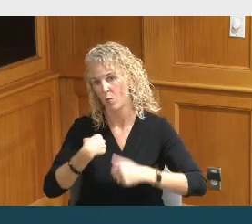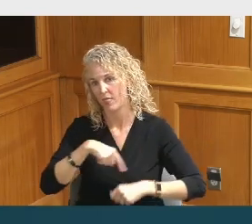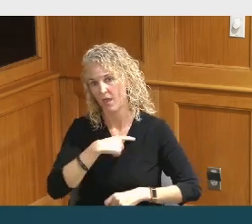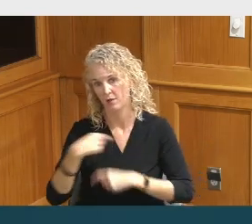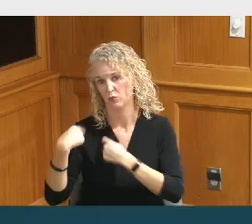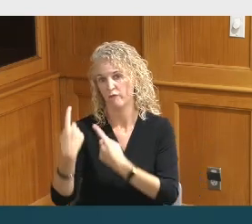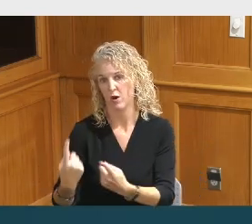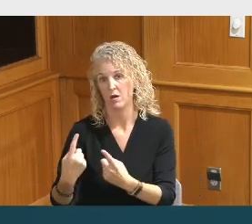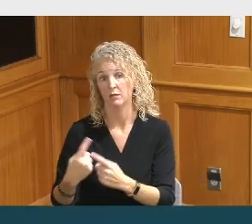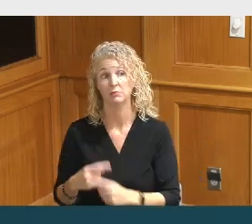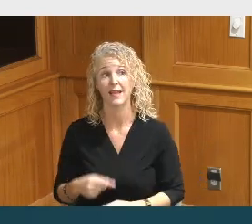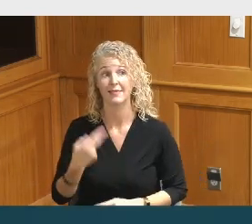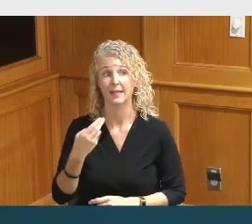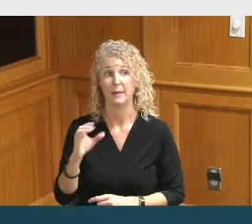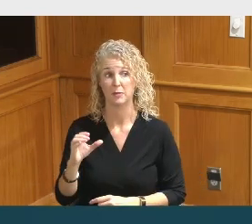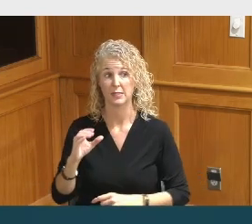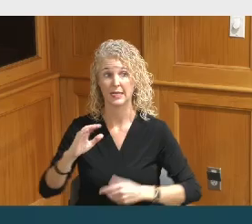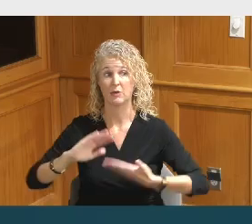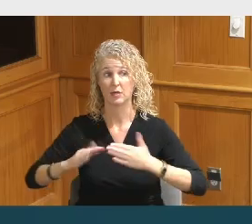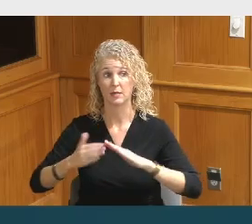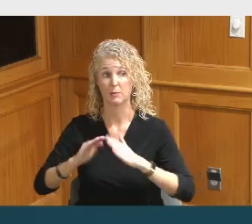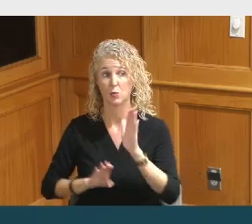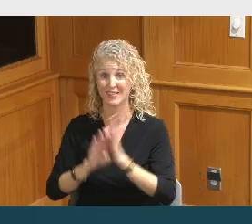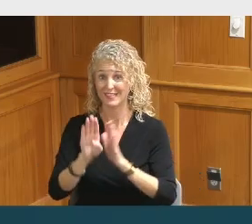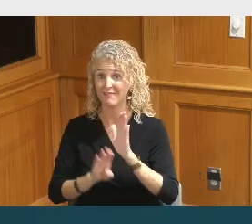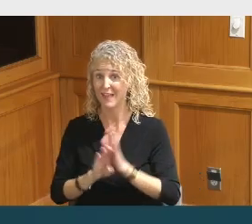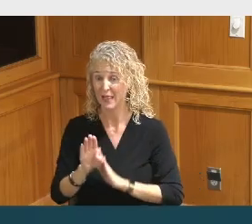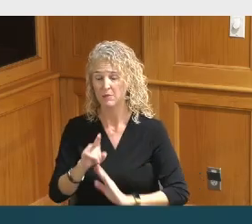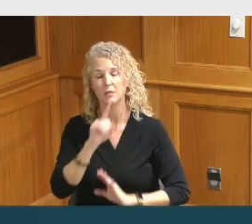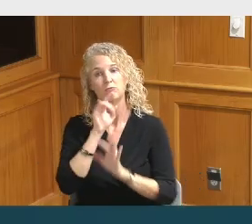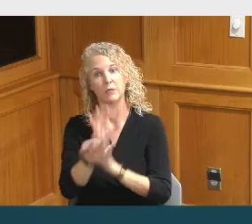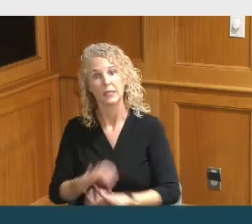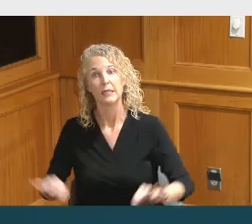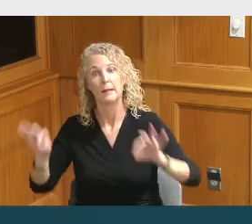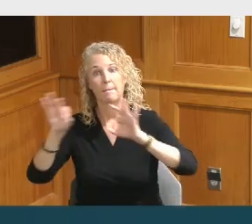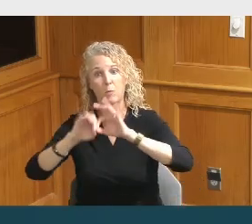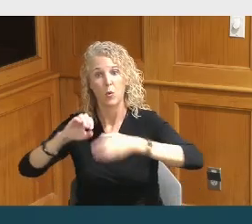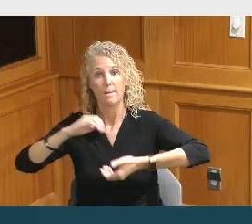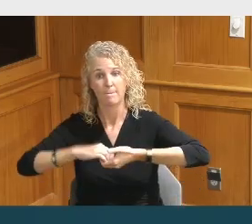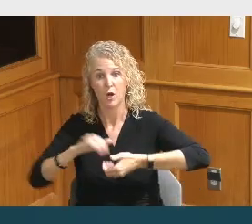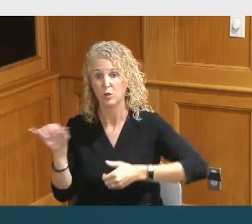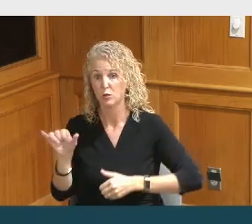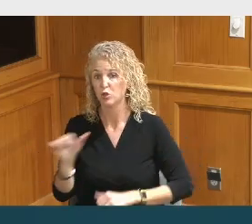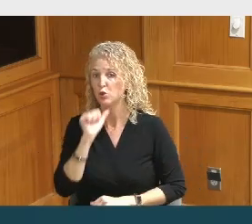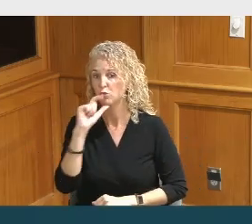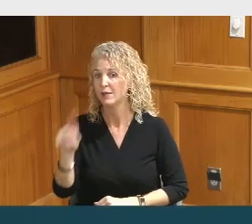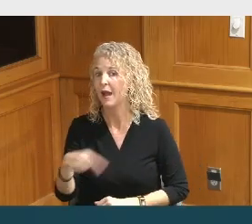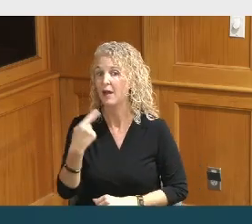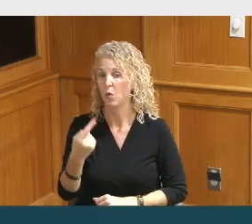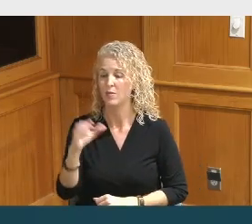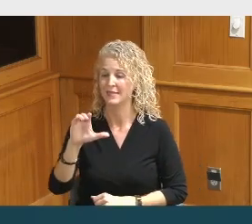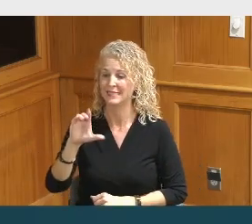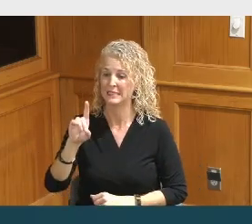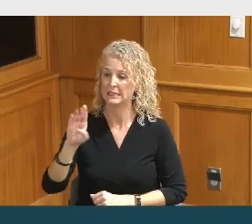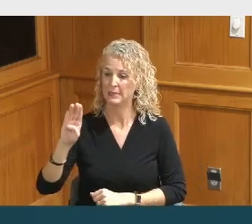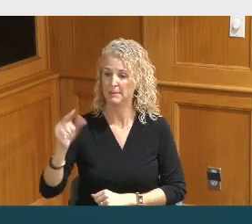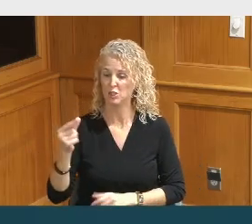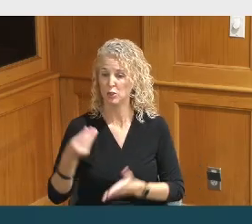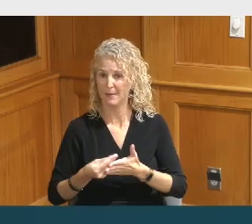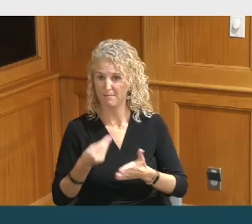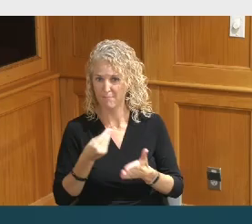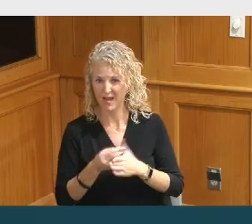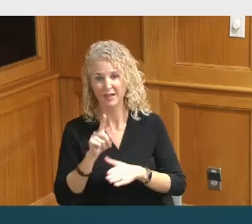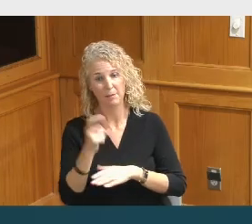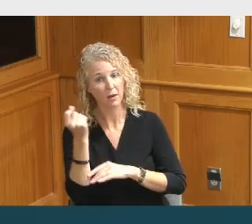work. And then Hamilton County Community Development also plays a critical role here, not just administering the CDBG portion of these funds, but